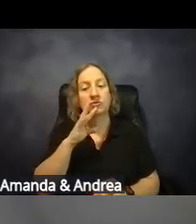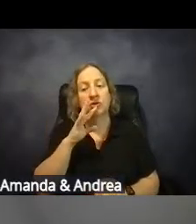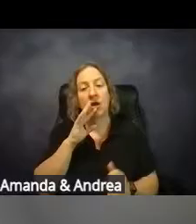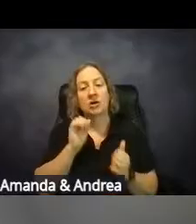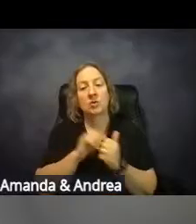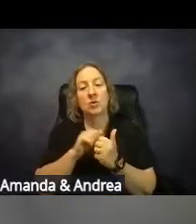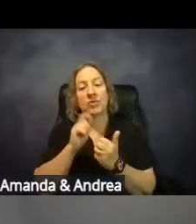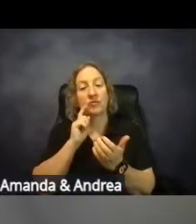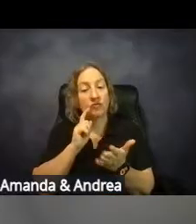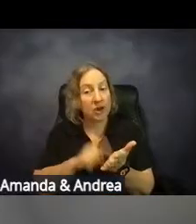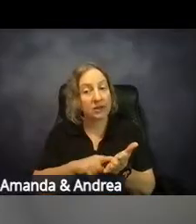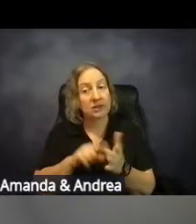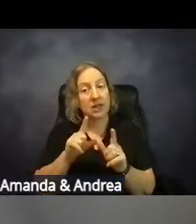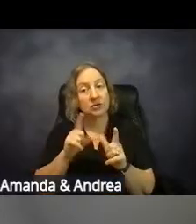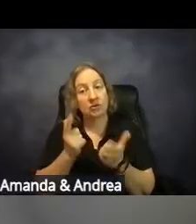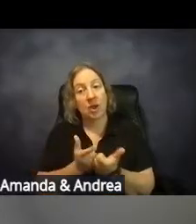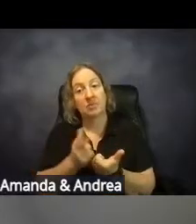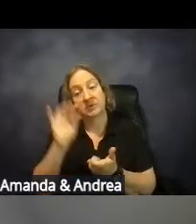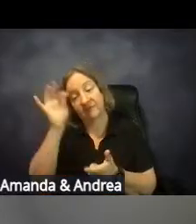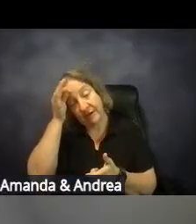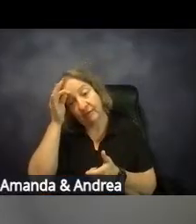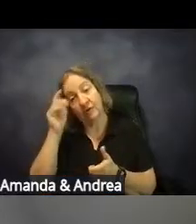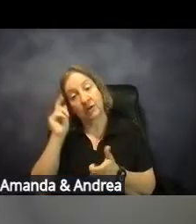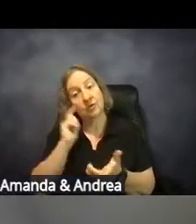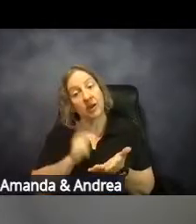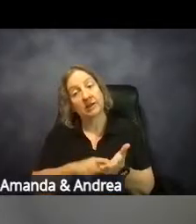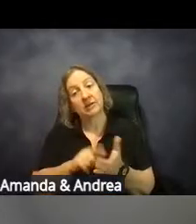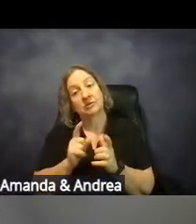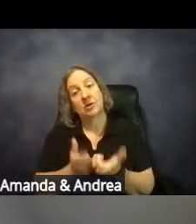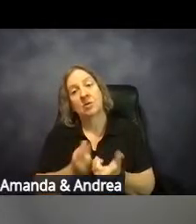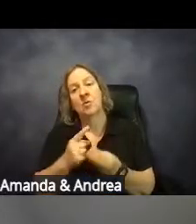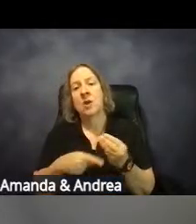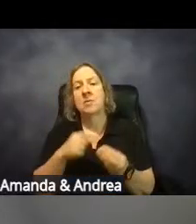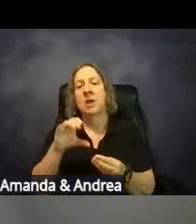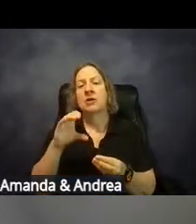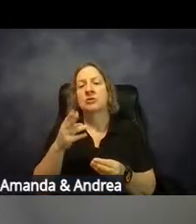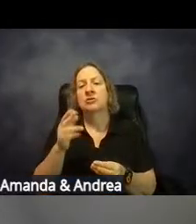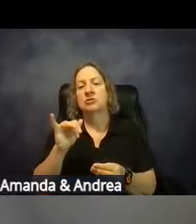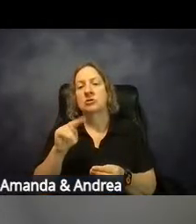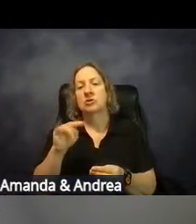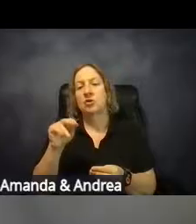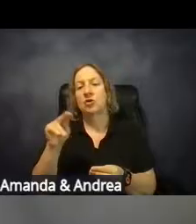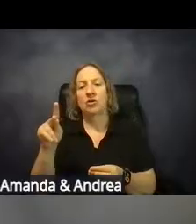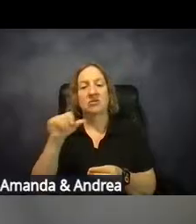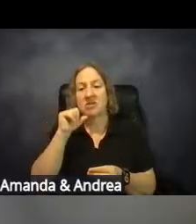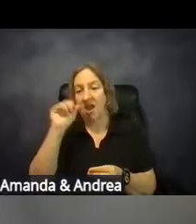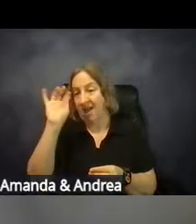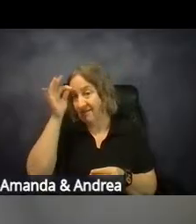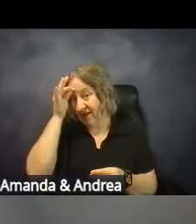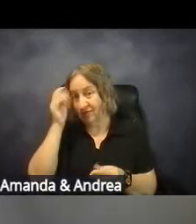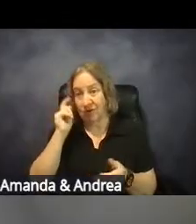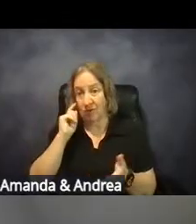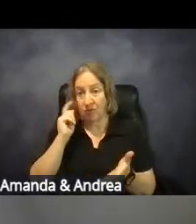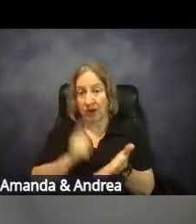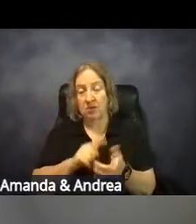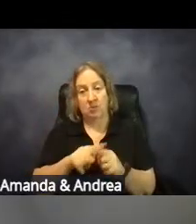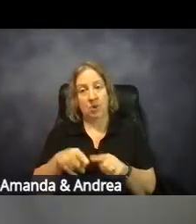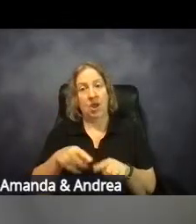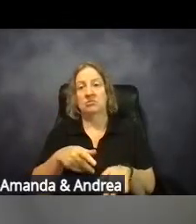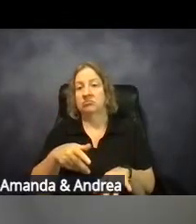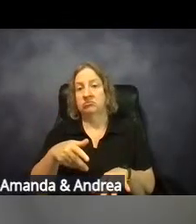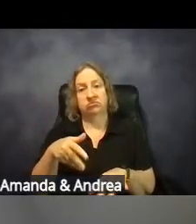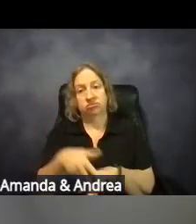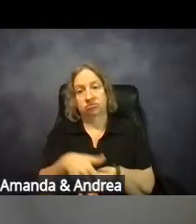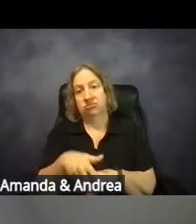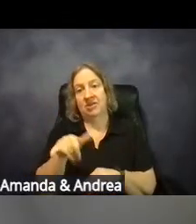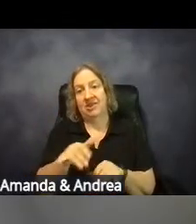recognized tribes, the federally recognized tribes. How about the Chinook? I know that they don't have federal recognition, but they are a deep part of this part of the